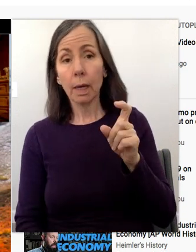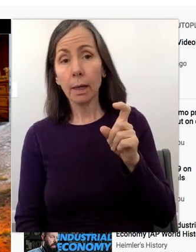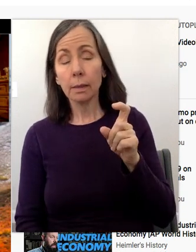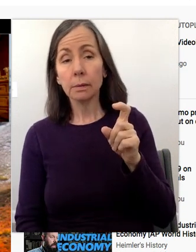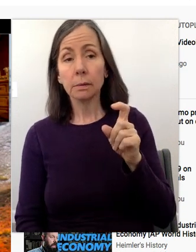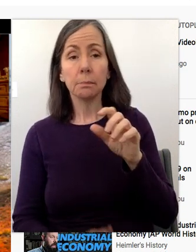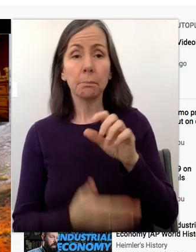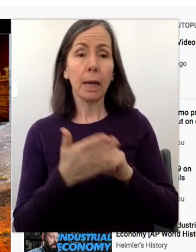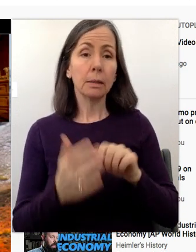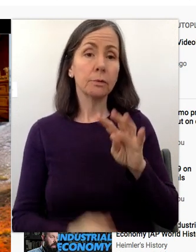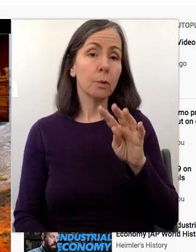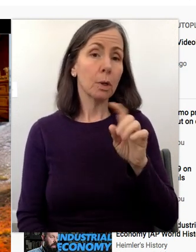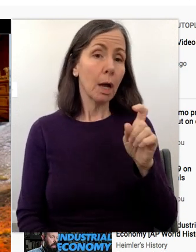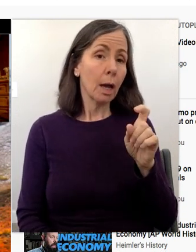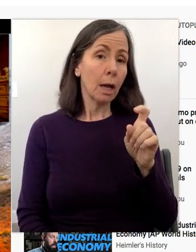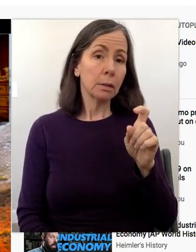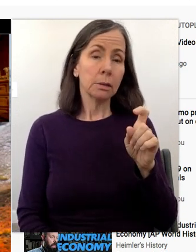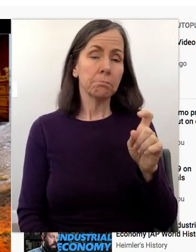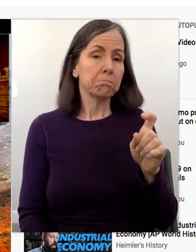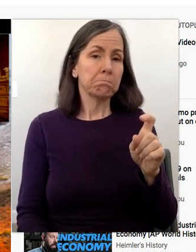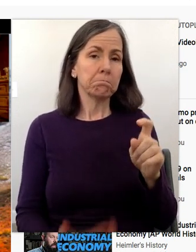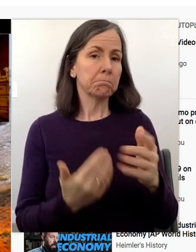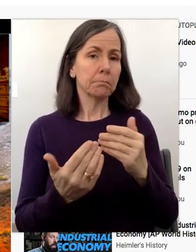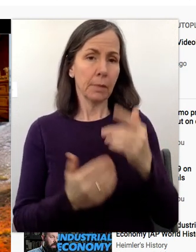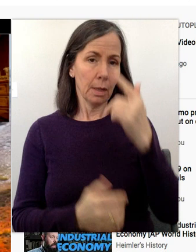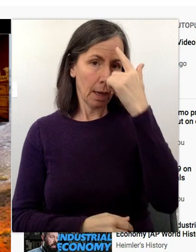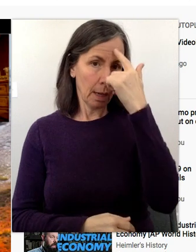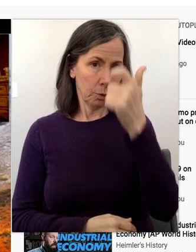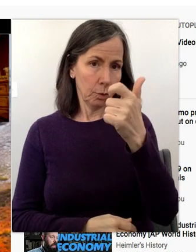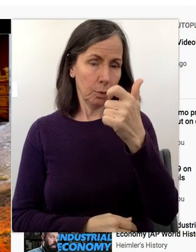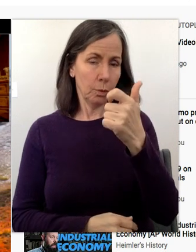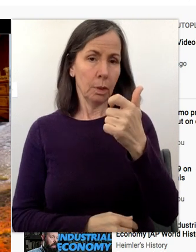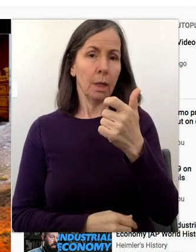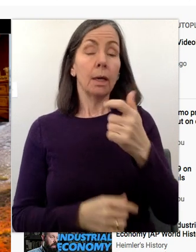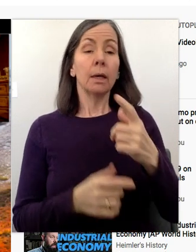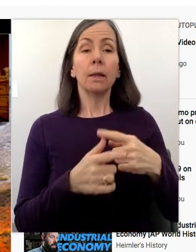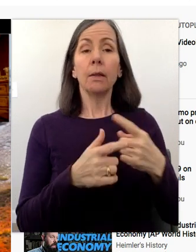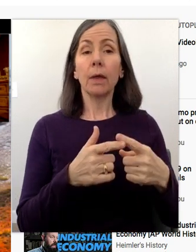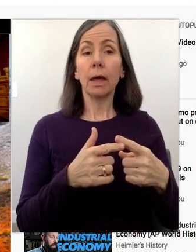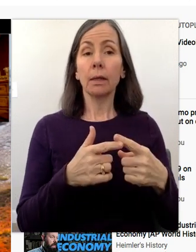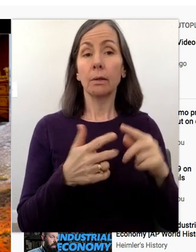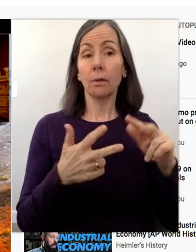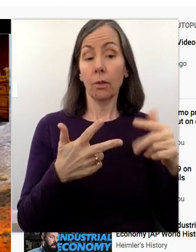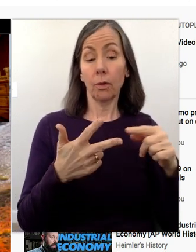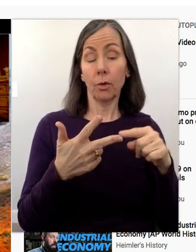And then remember, we always have some constant number at the end.